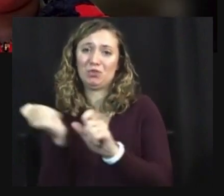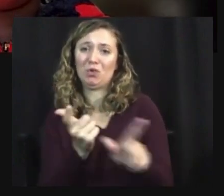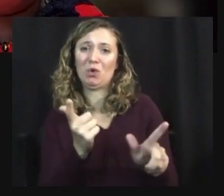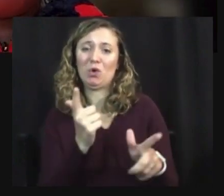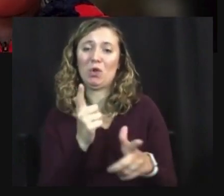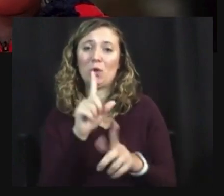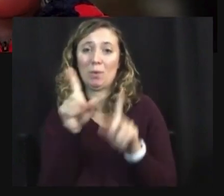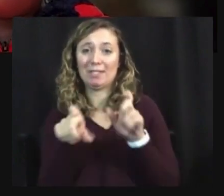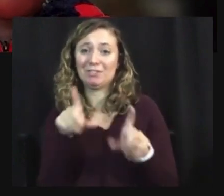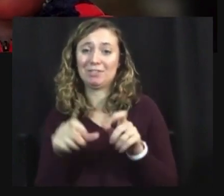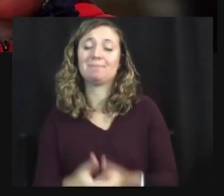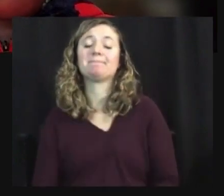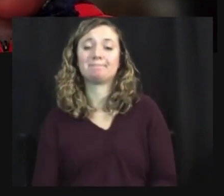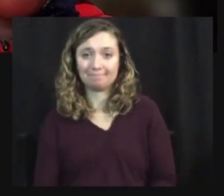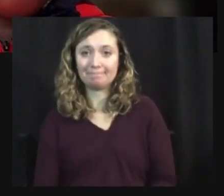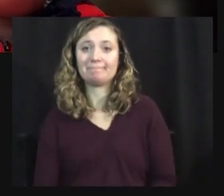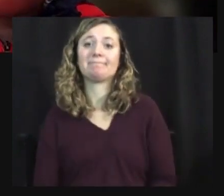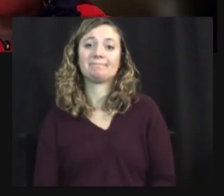Yeah.